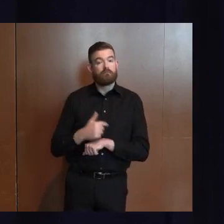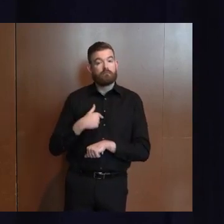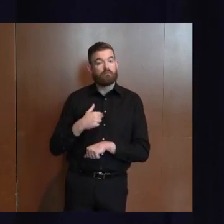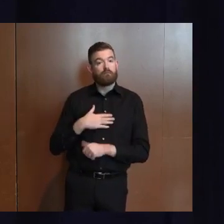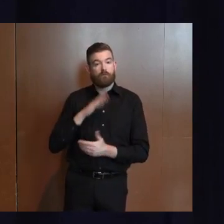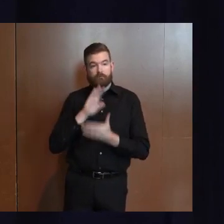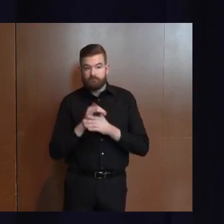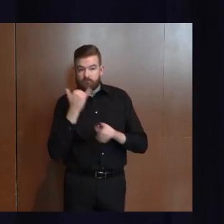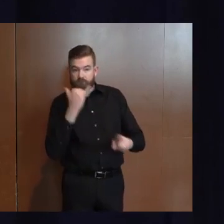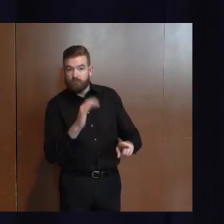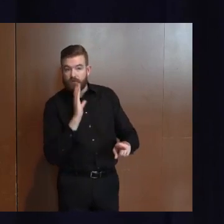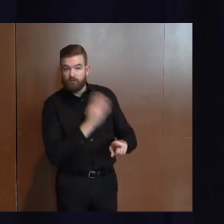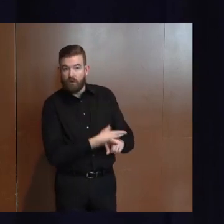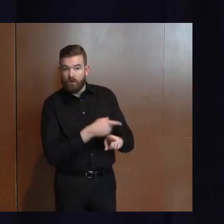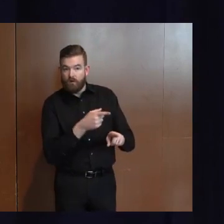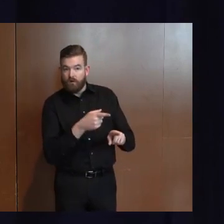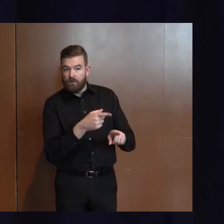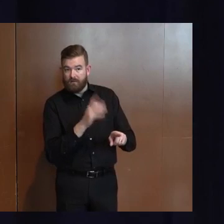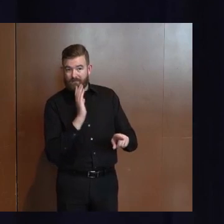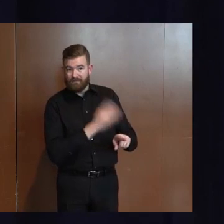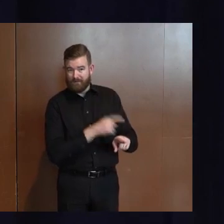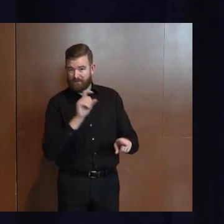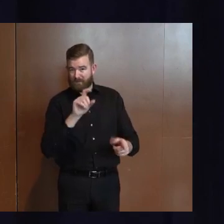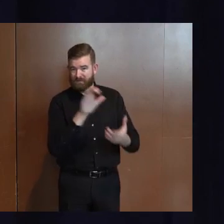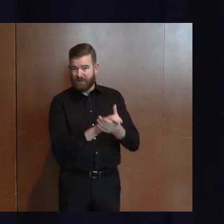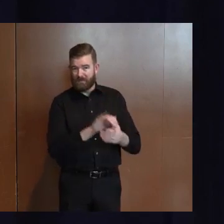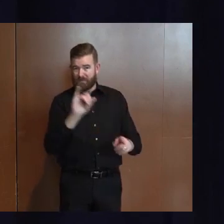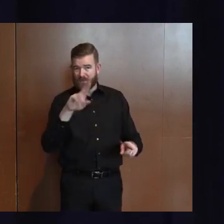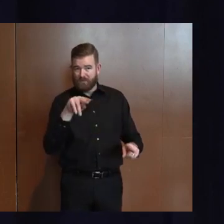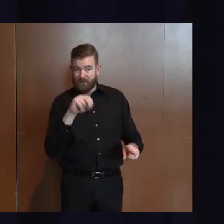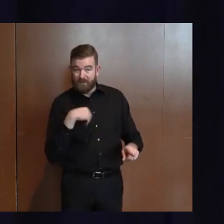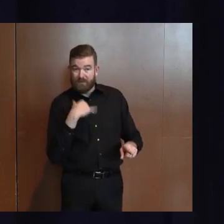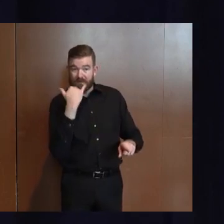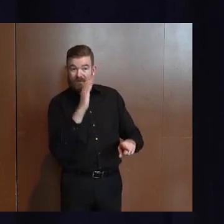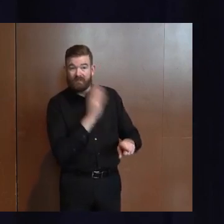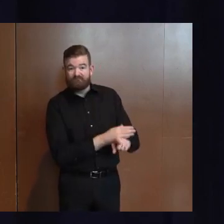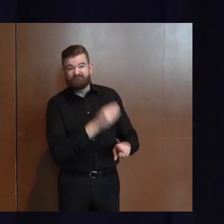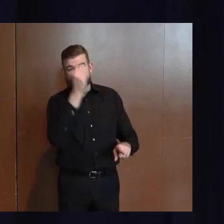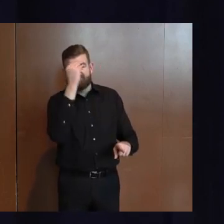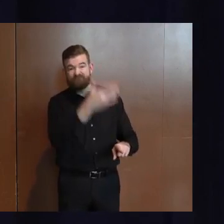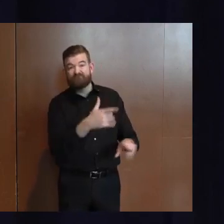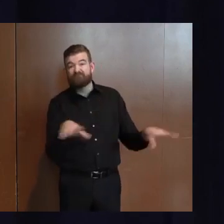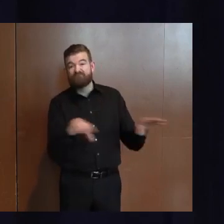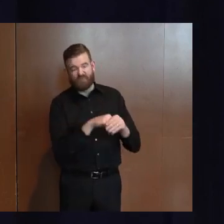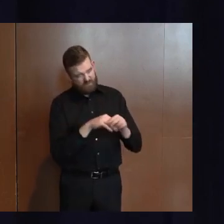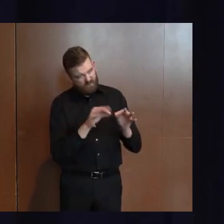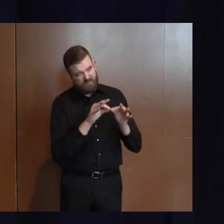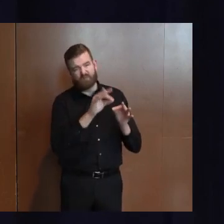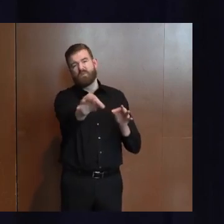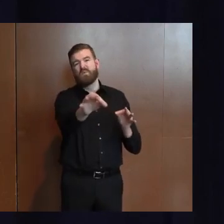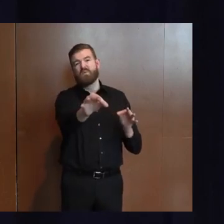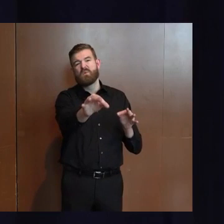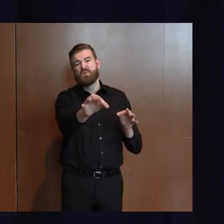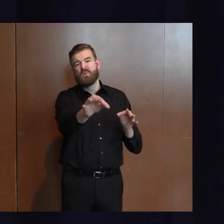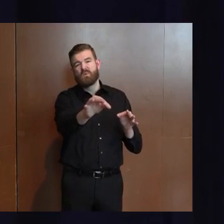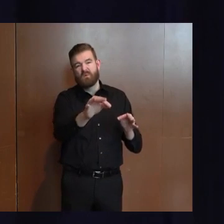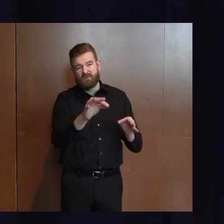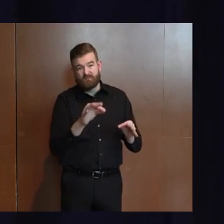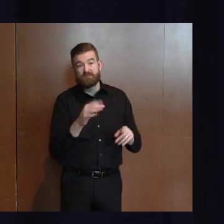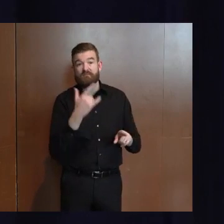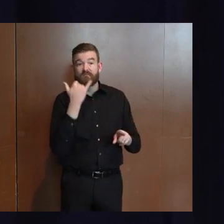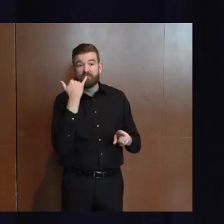be married in June, and we had to call her that we are postponing her wedding last night. That was not an easy phone call. Her